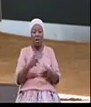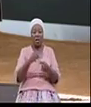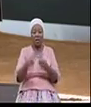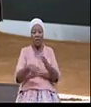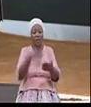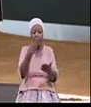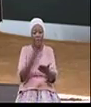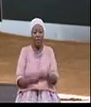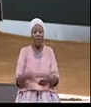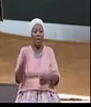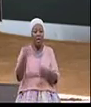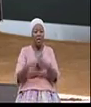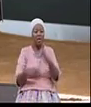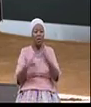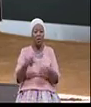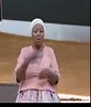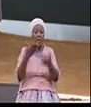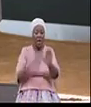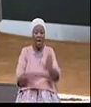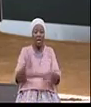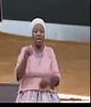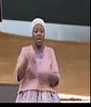fell in one day